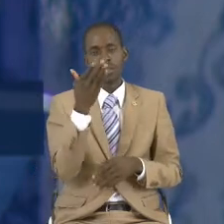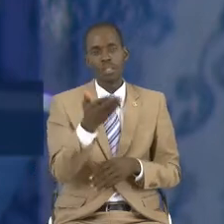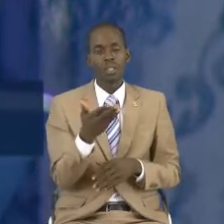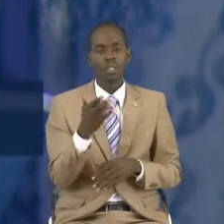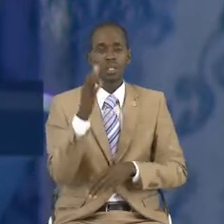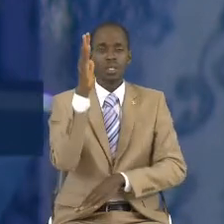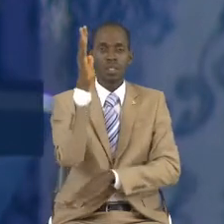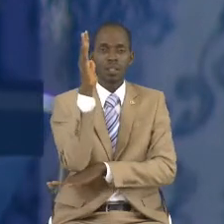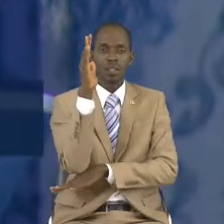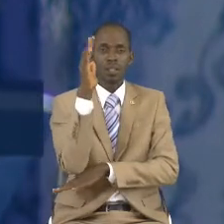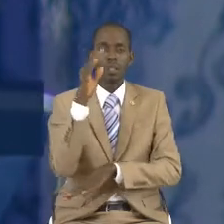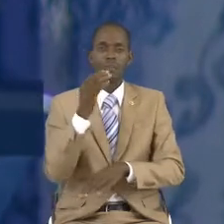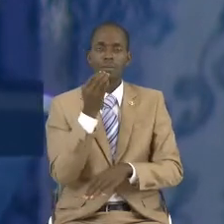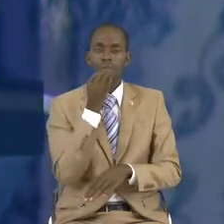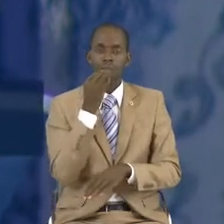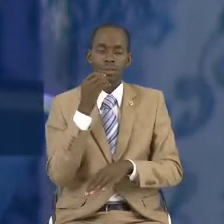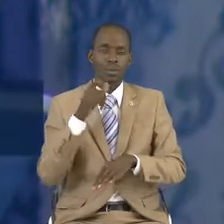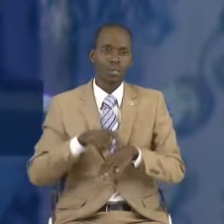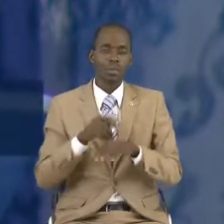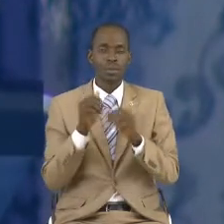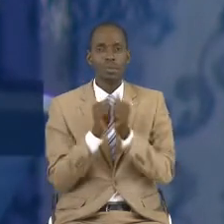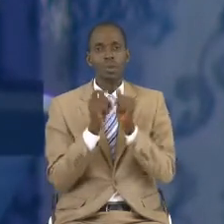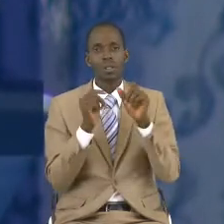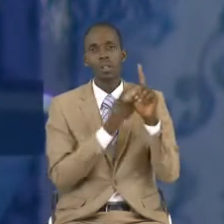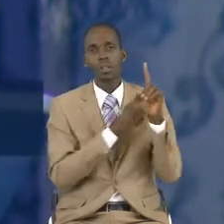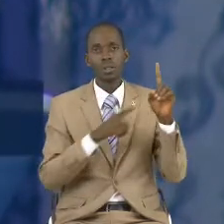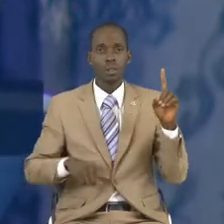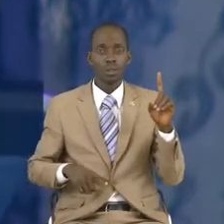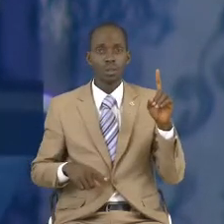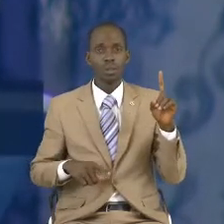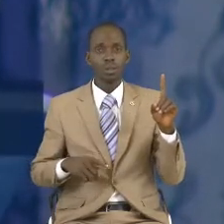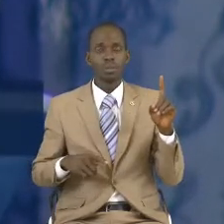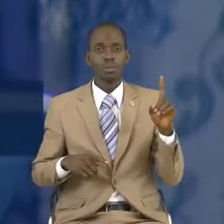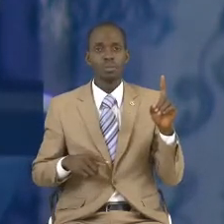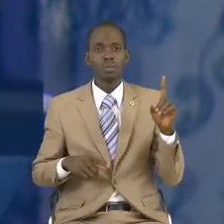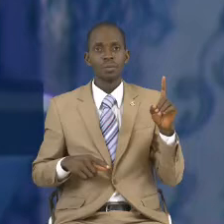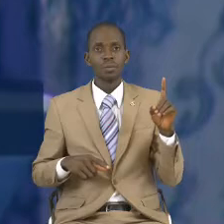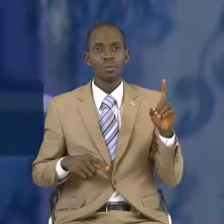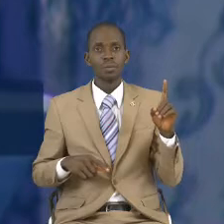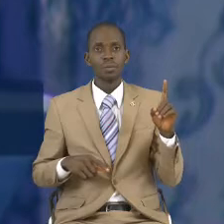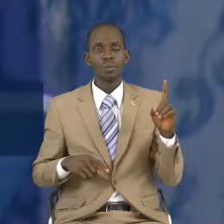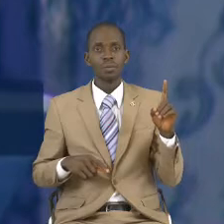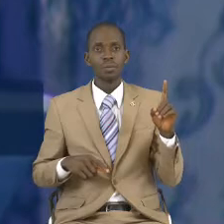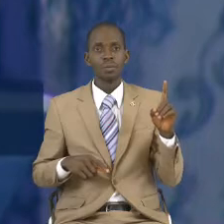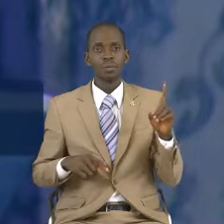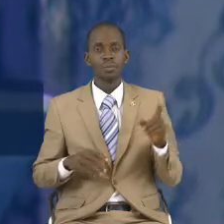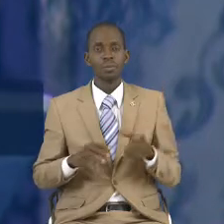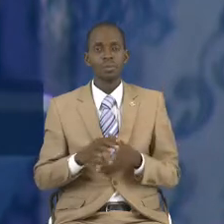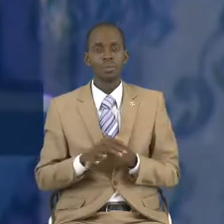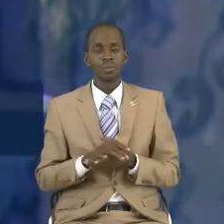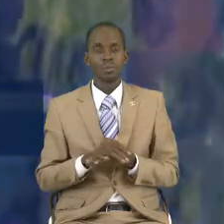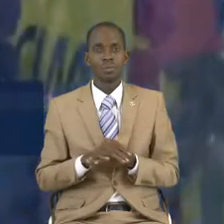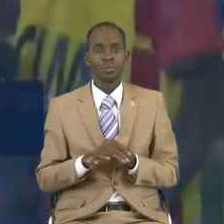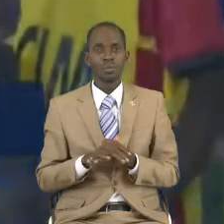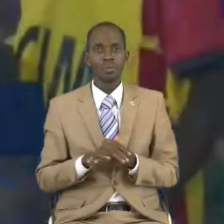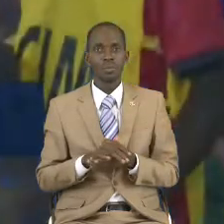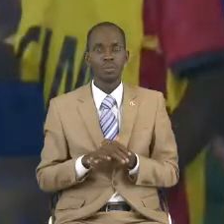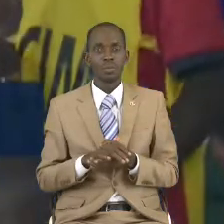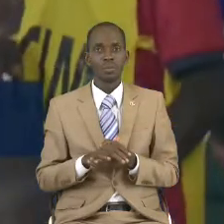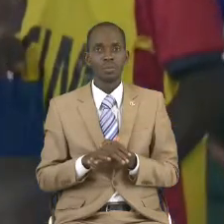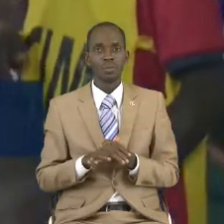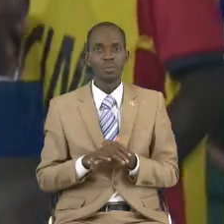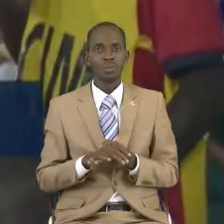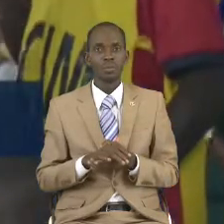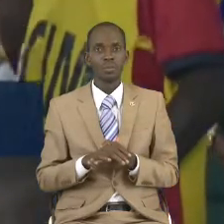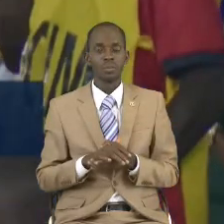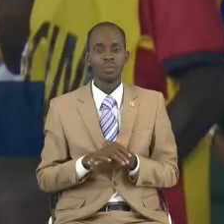lord please all of us can sell us lead lead all the converse there leave